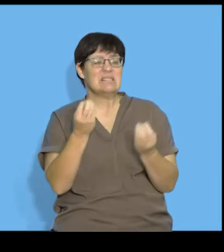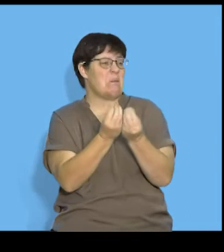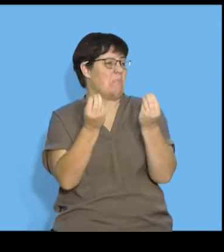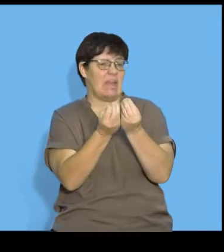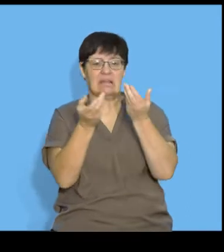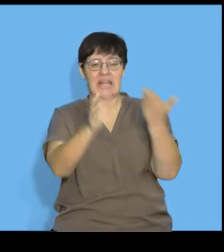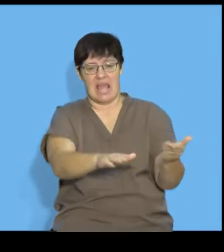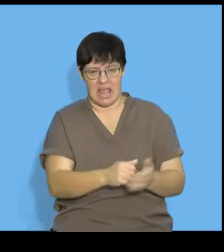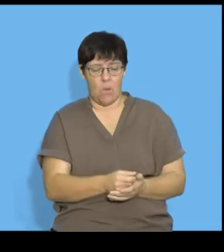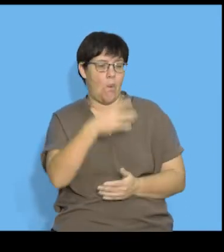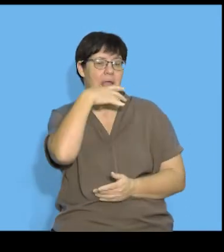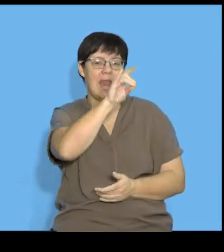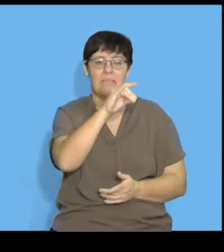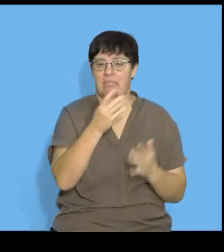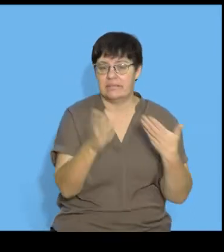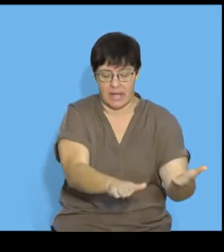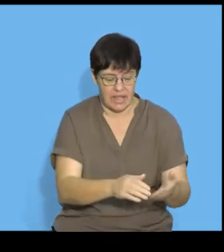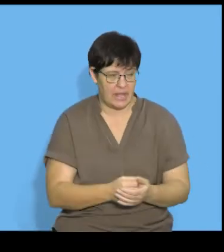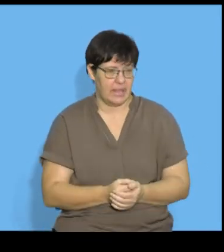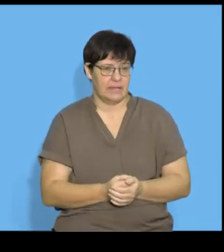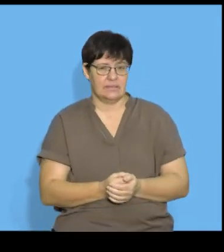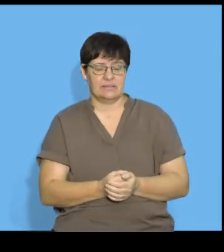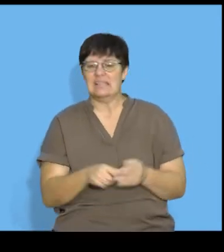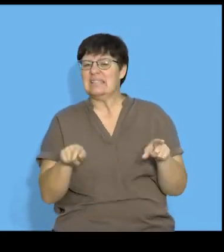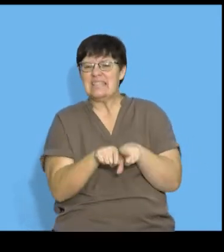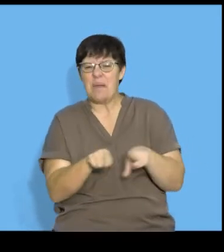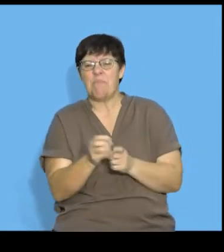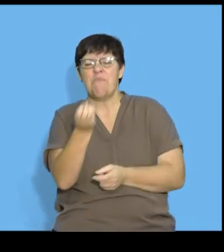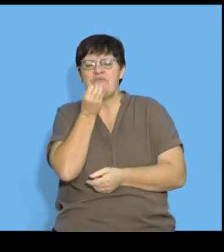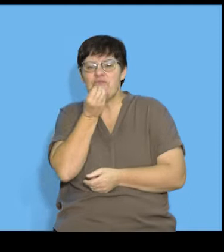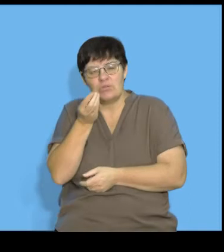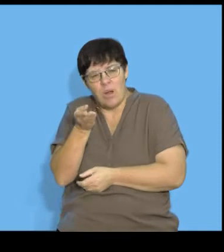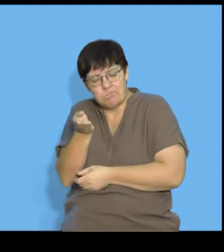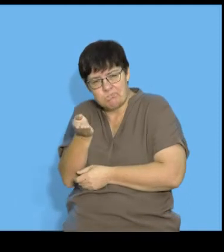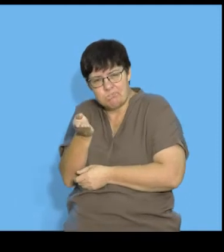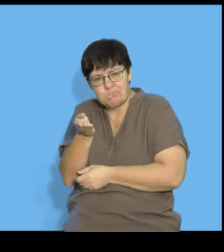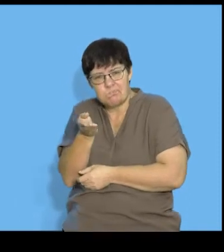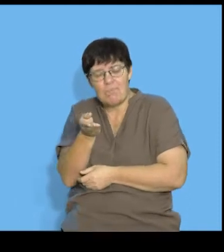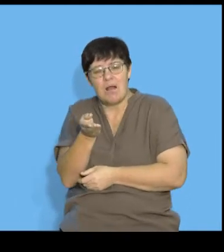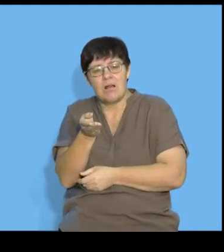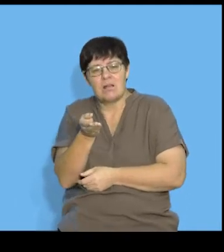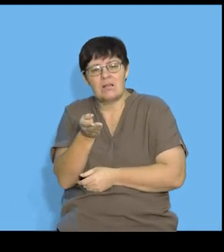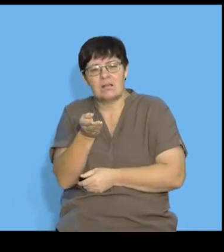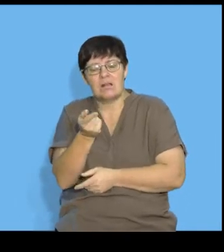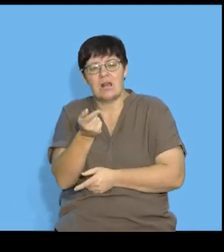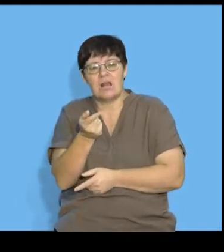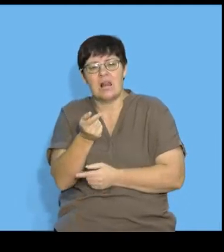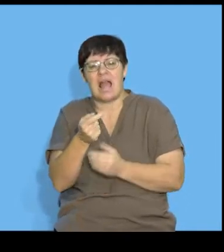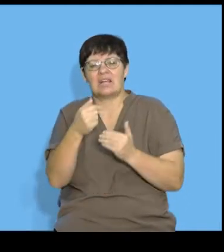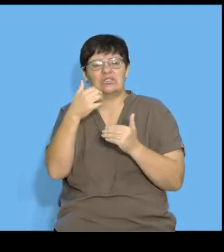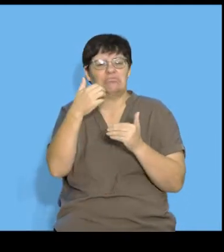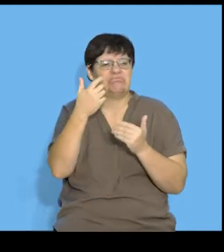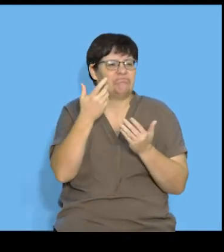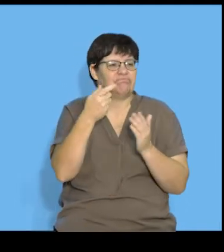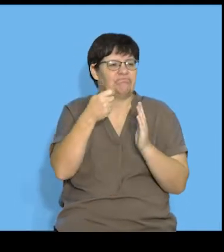an animal dies, or even the food that you've got in your house has been picked off the cheese that we've made, right, we